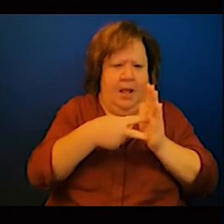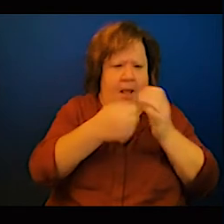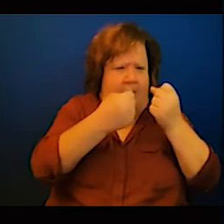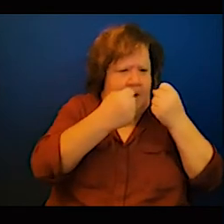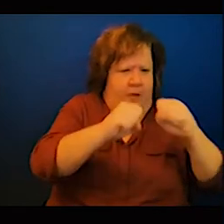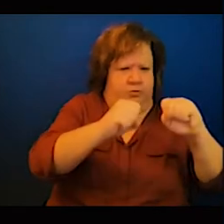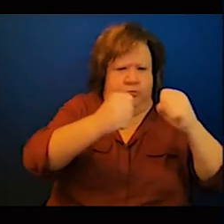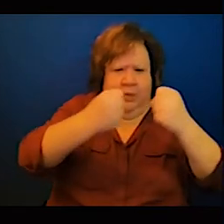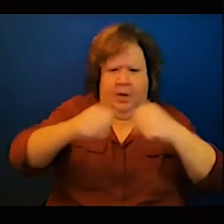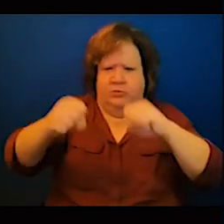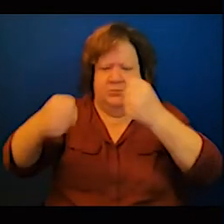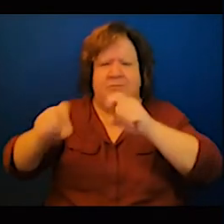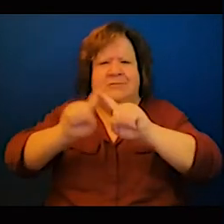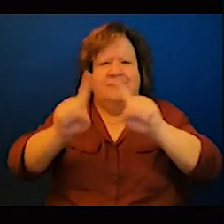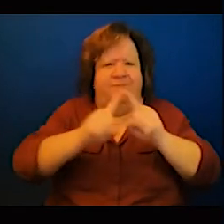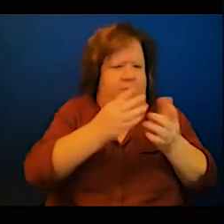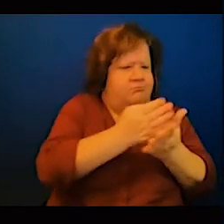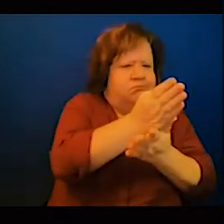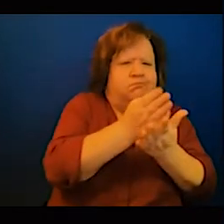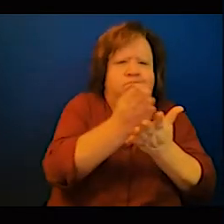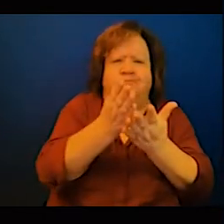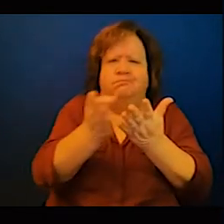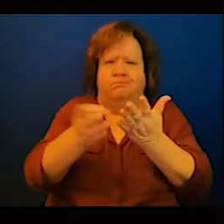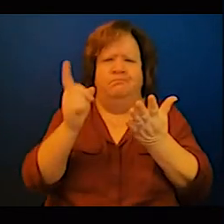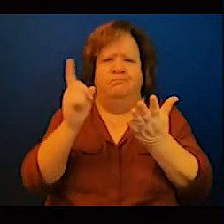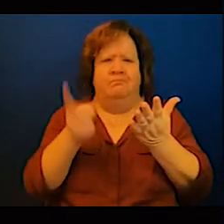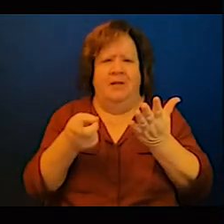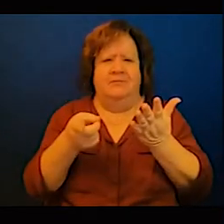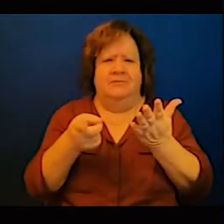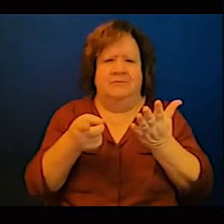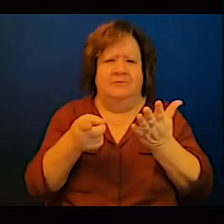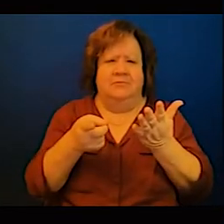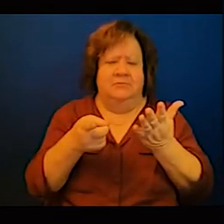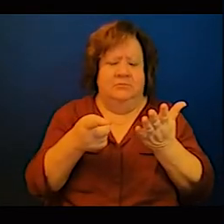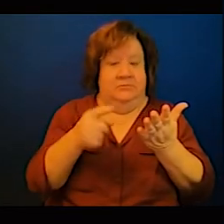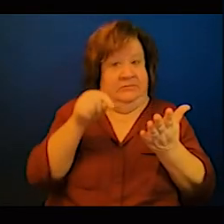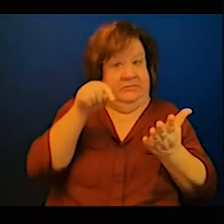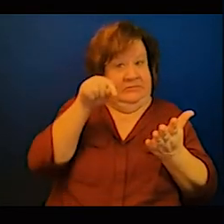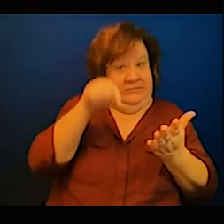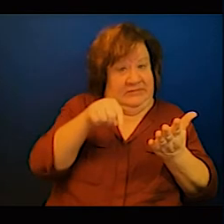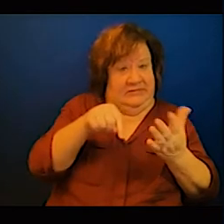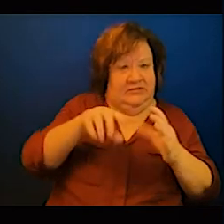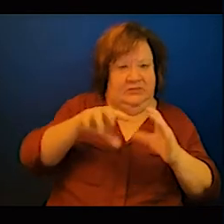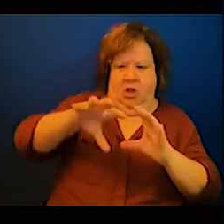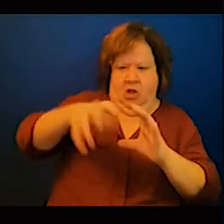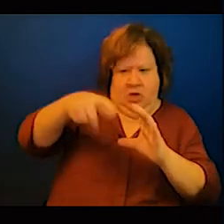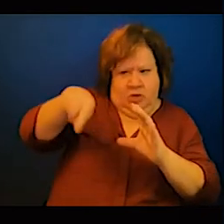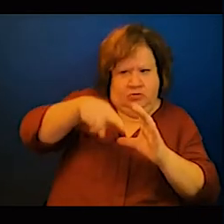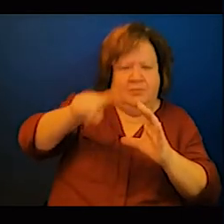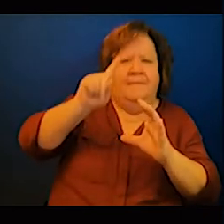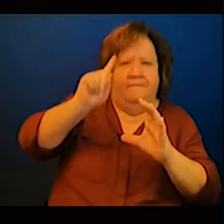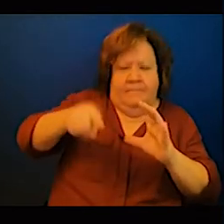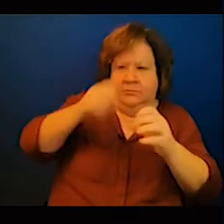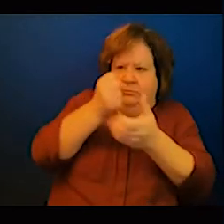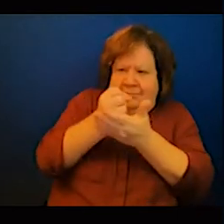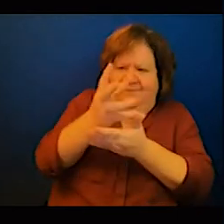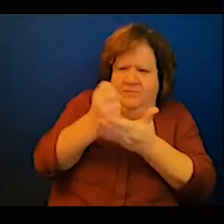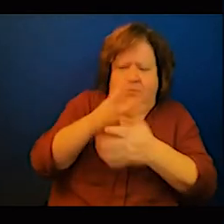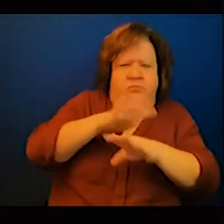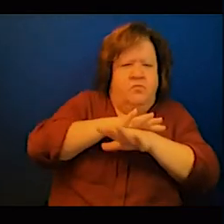to have the information to understand what is happening also following the concerns that were raised by Toby and Anita